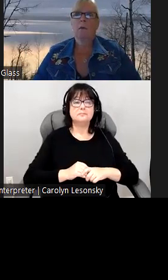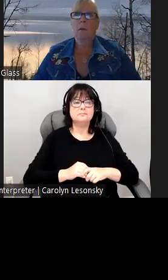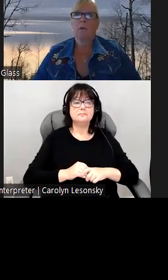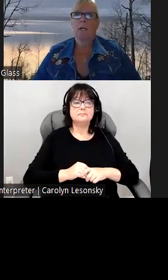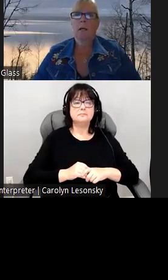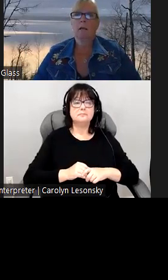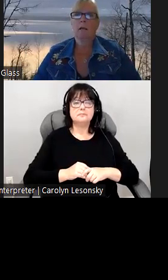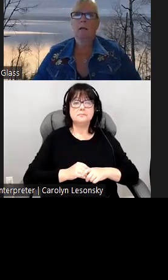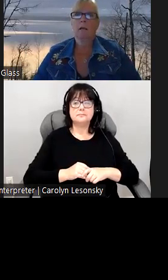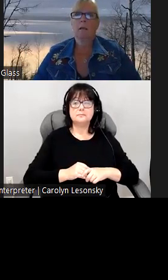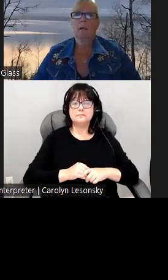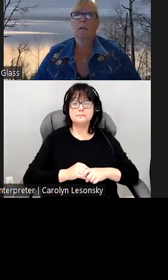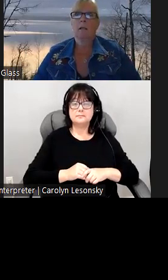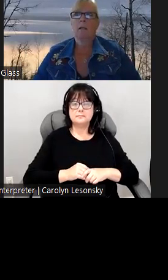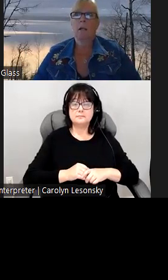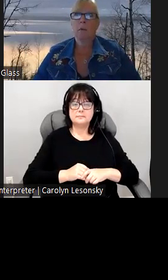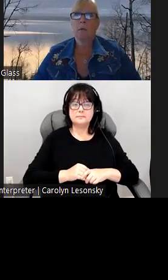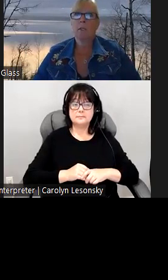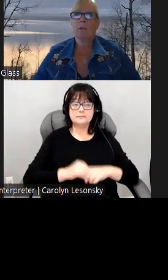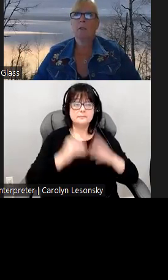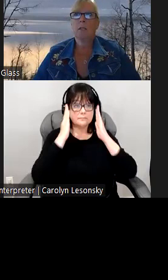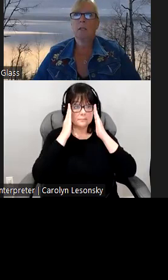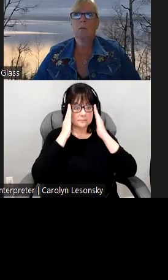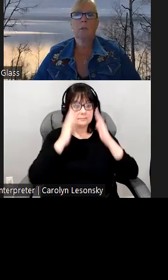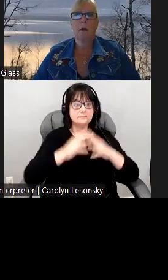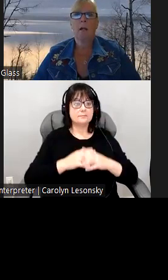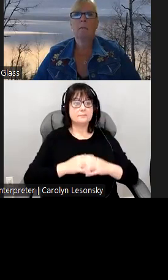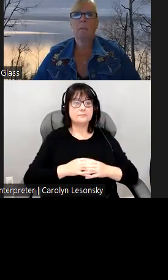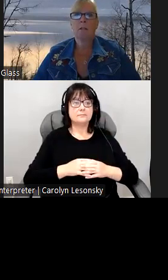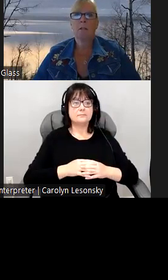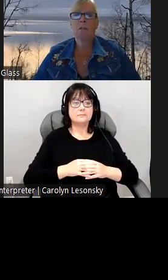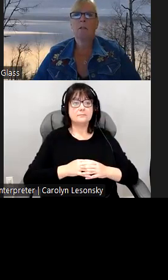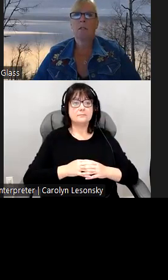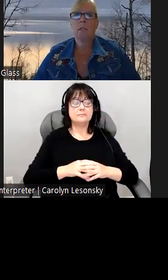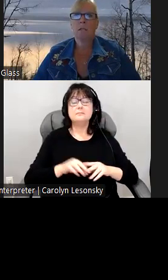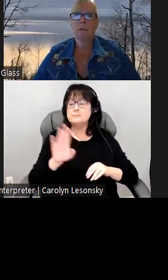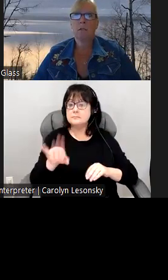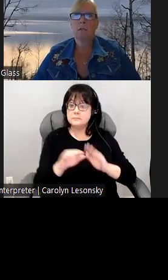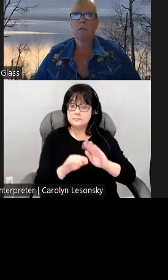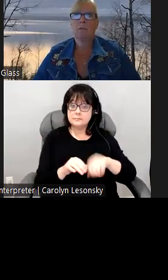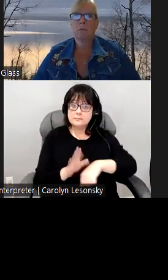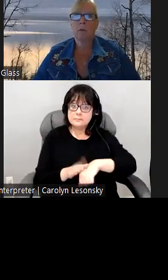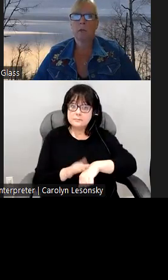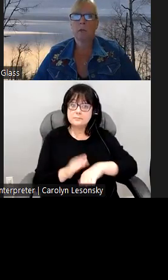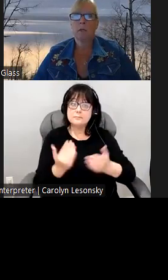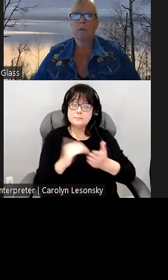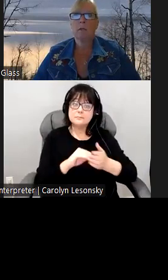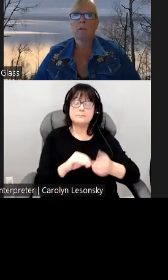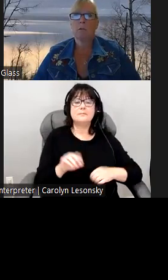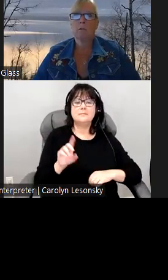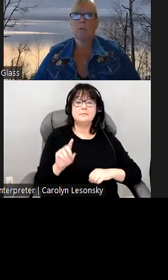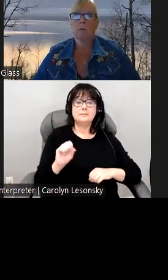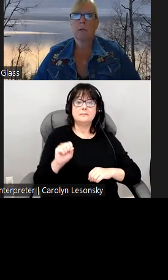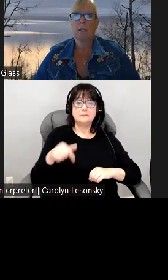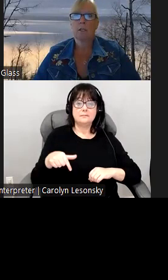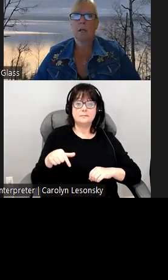But remember again, that the numbers that you see here will not match the DSQ 64